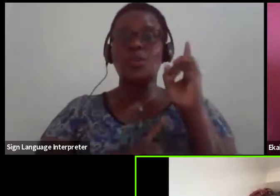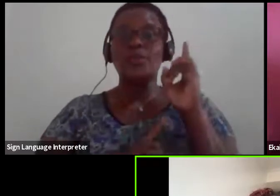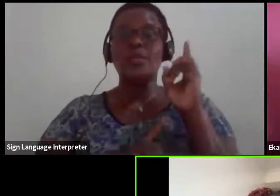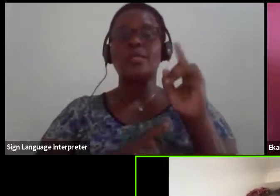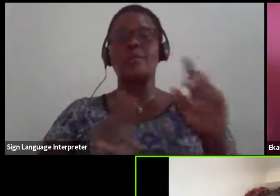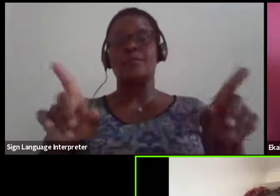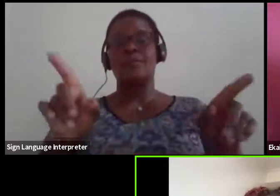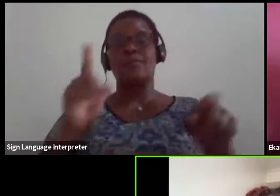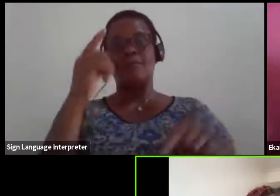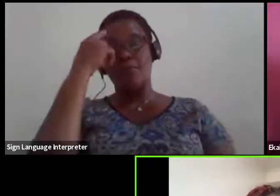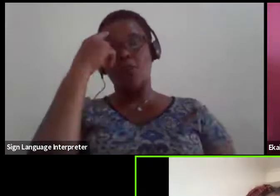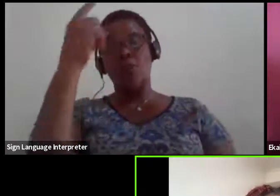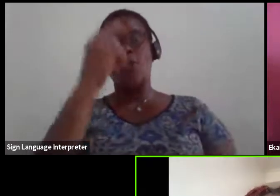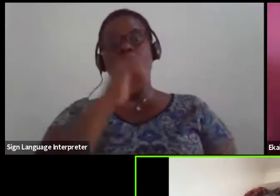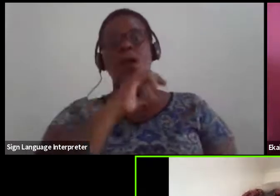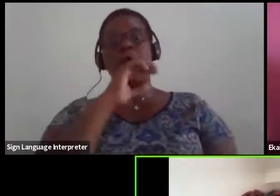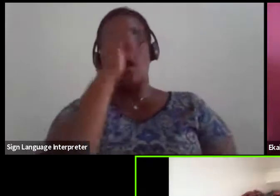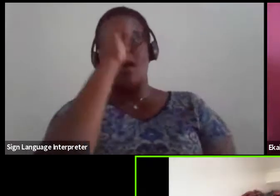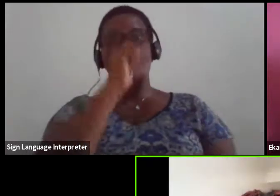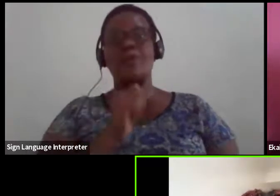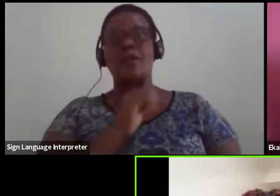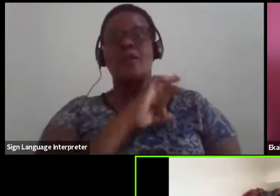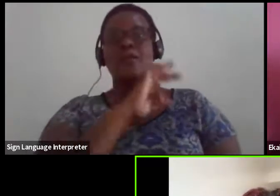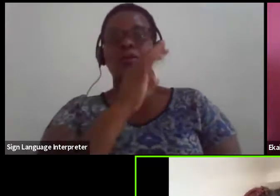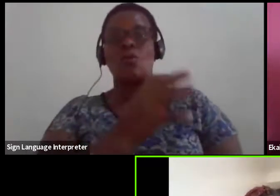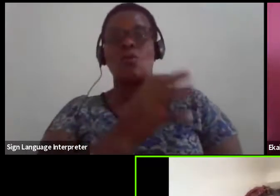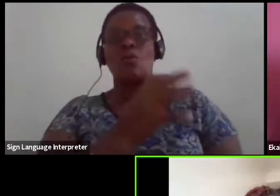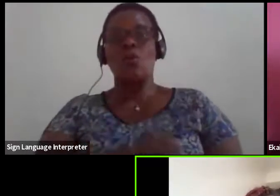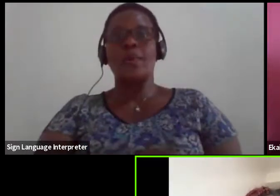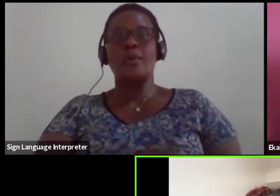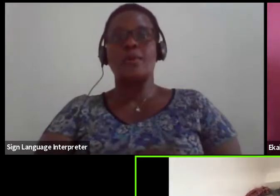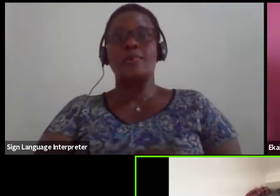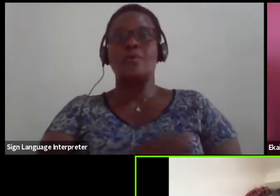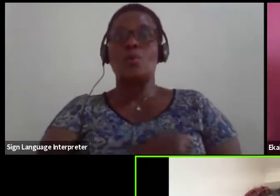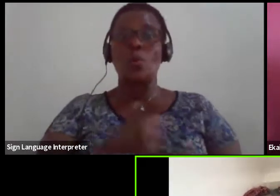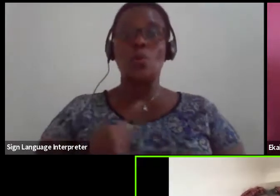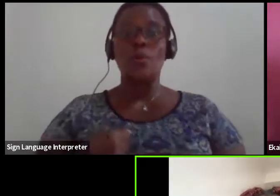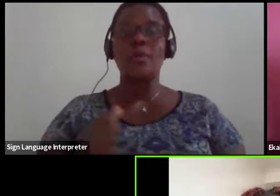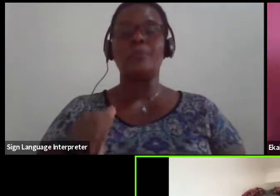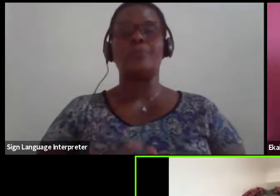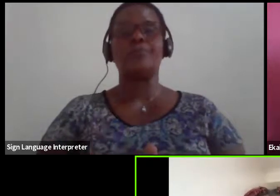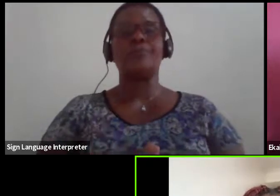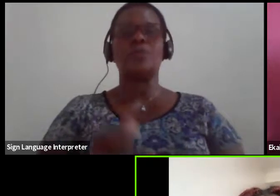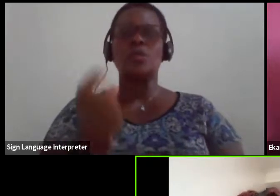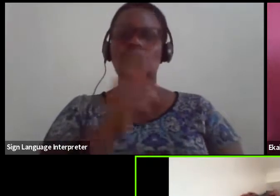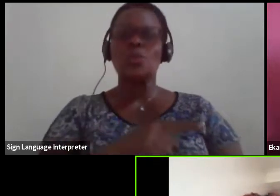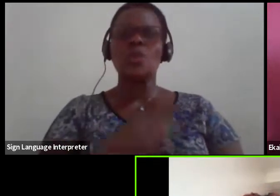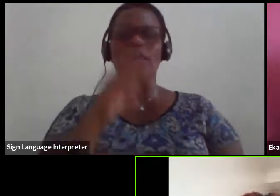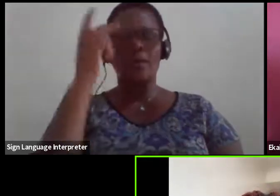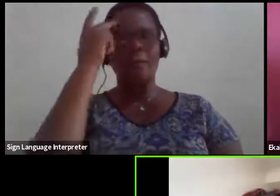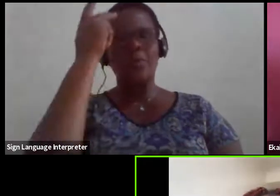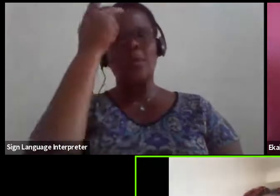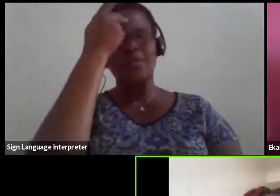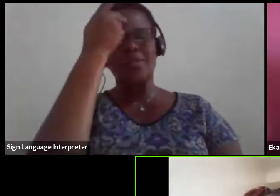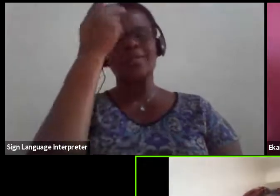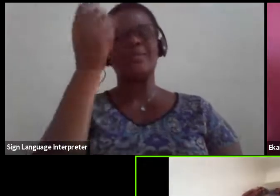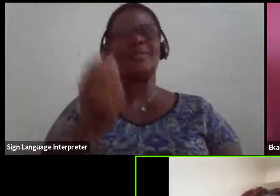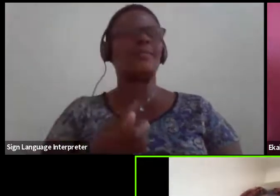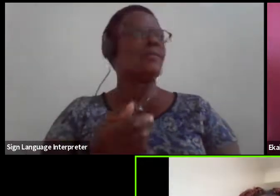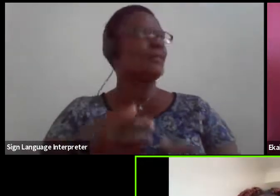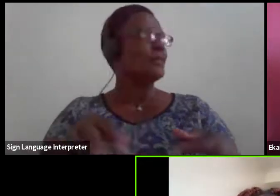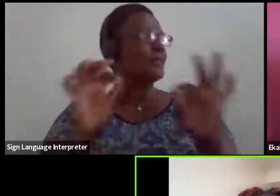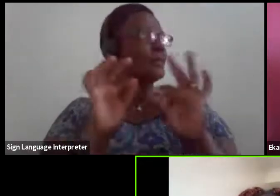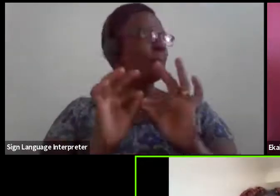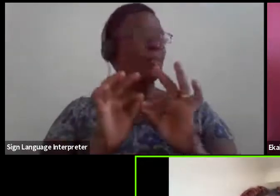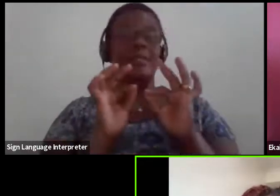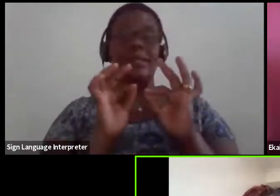and marginalized communities like the LGBTQ community. And today, on policy side, we